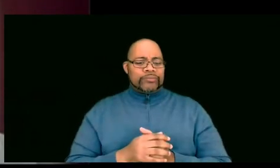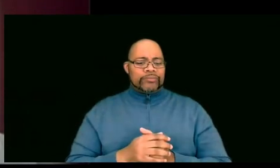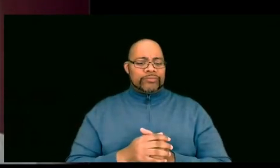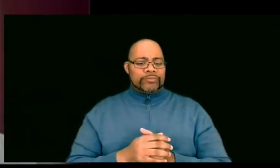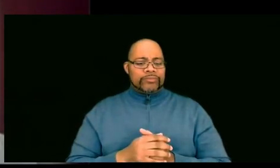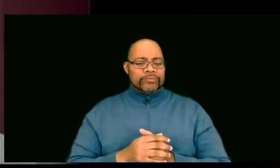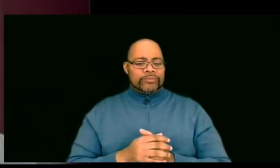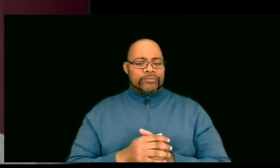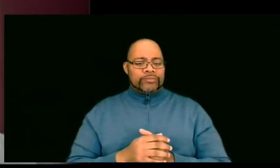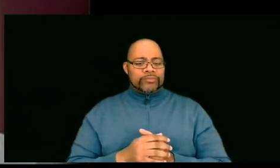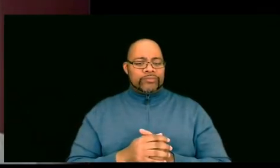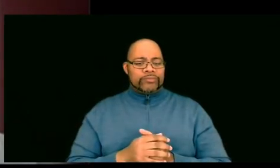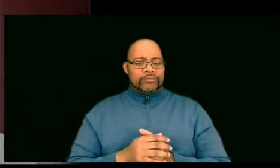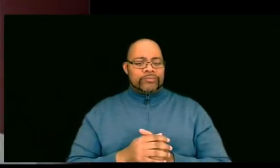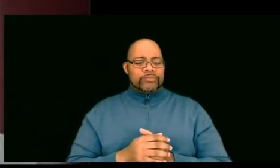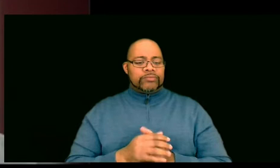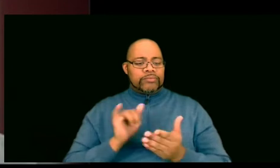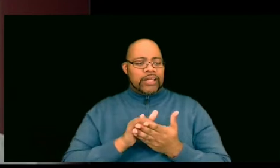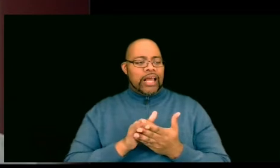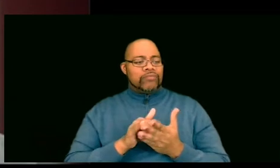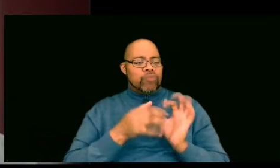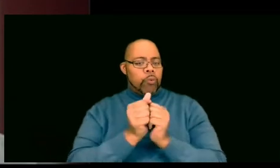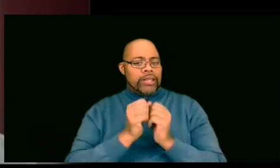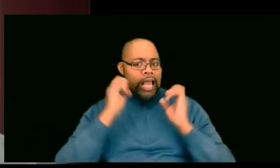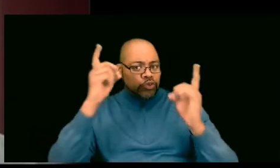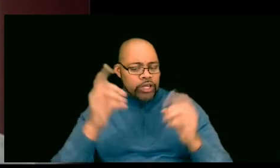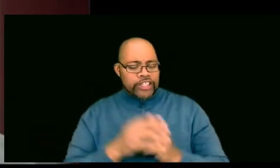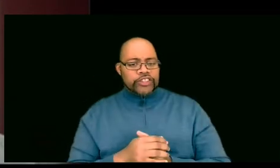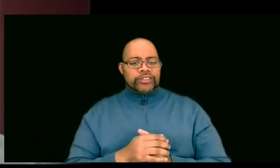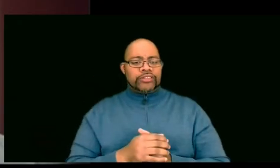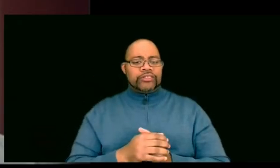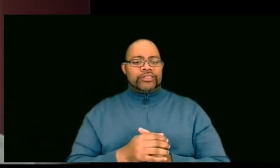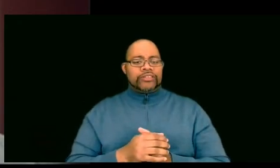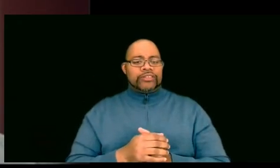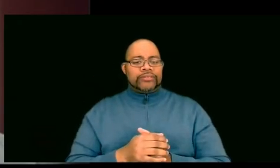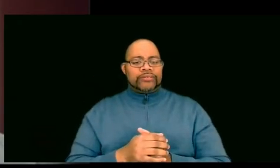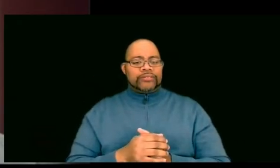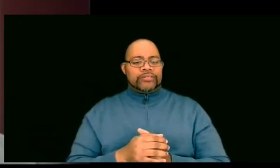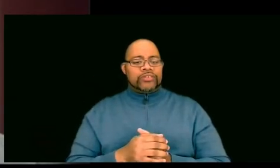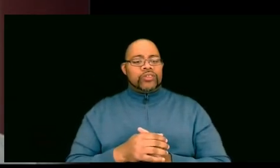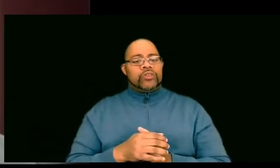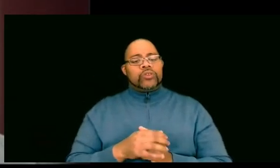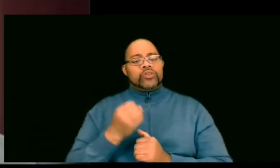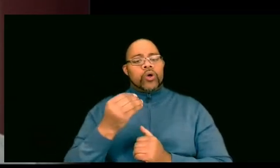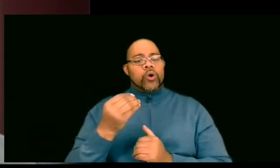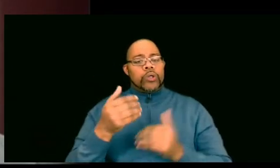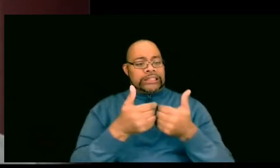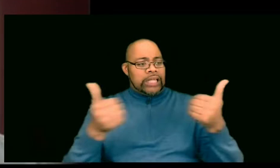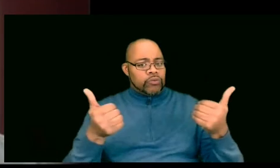separate and equal as far as the races were concerned, education was concerned in particular. And